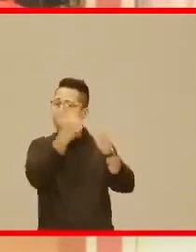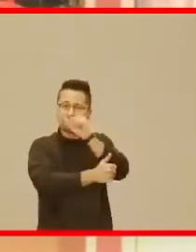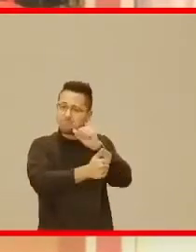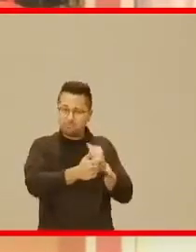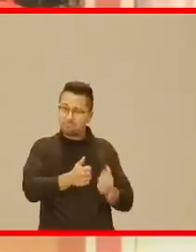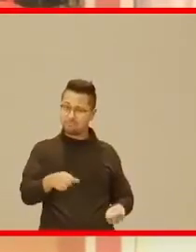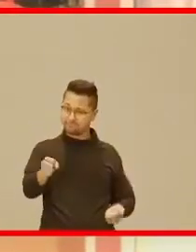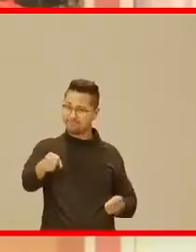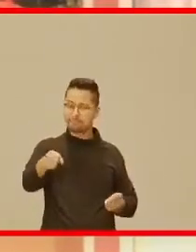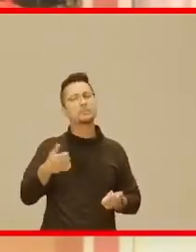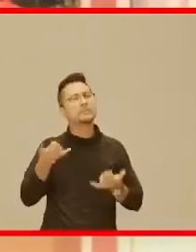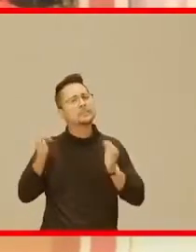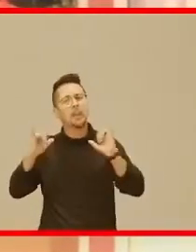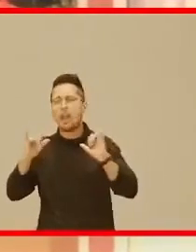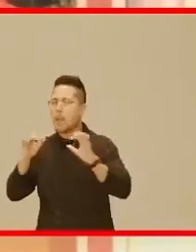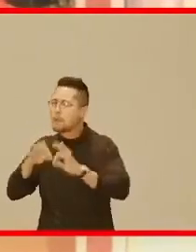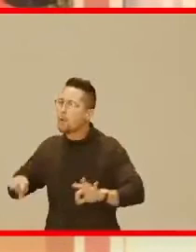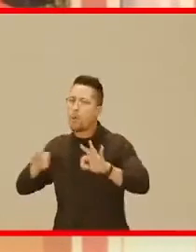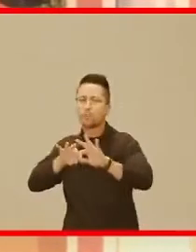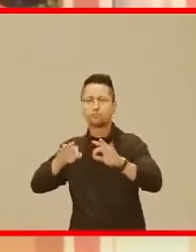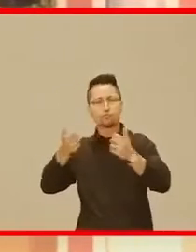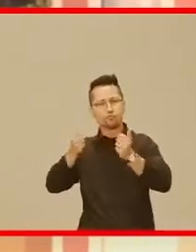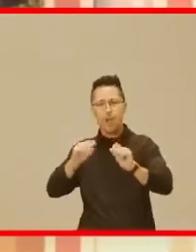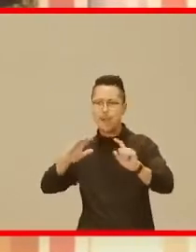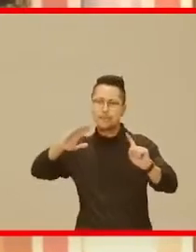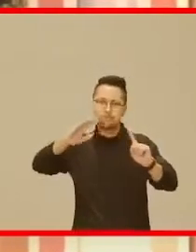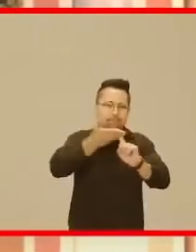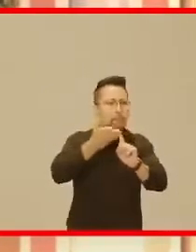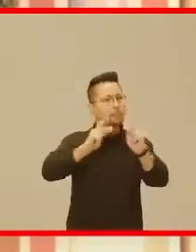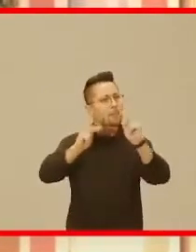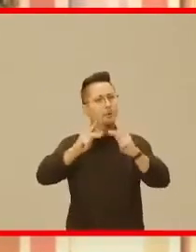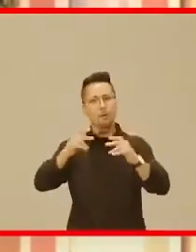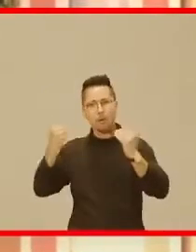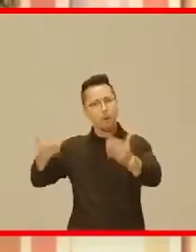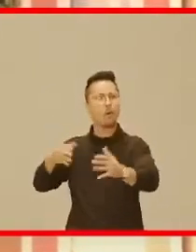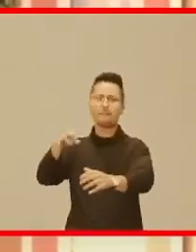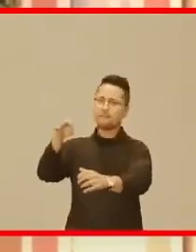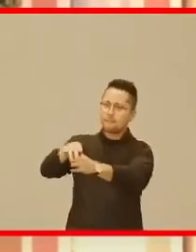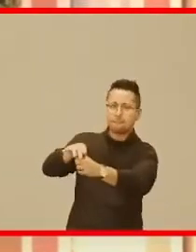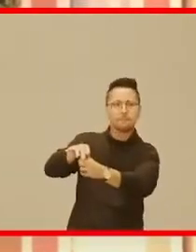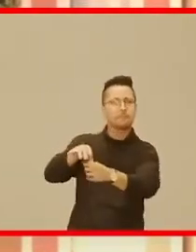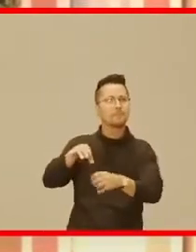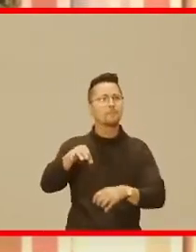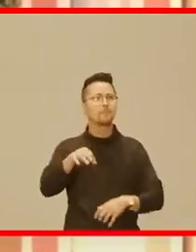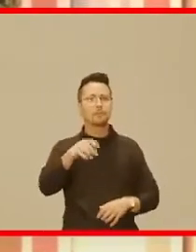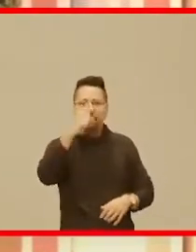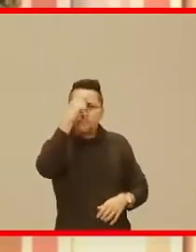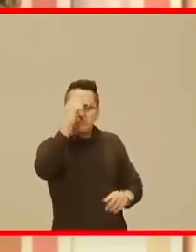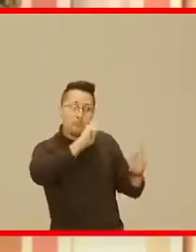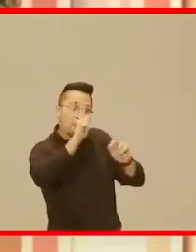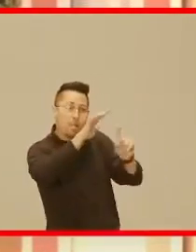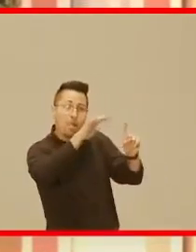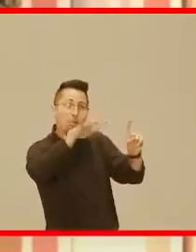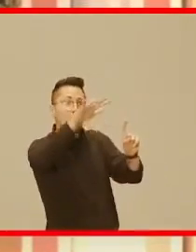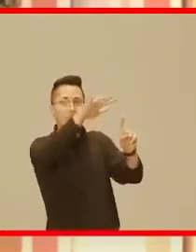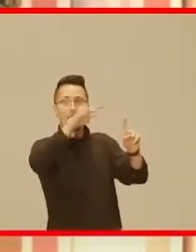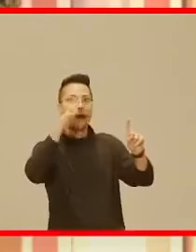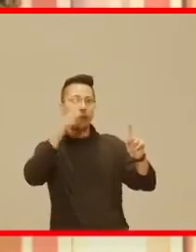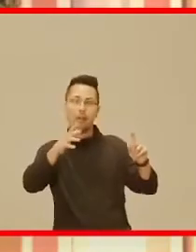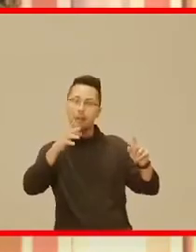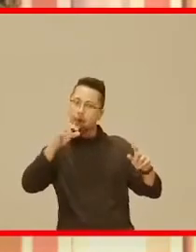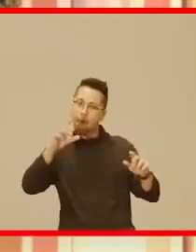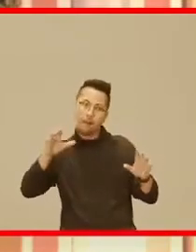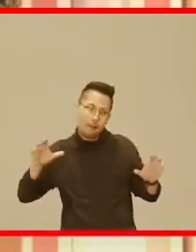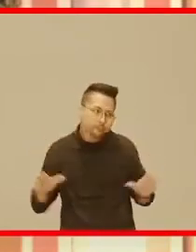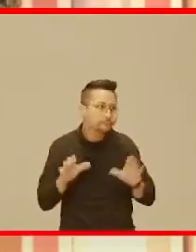It's so important to get the people in your family registered to vote and go out and vote and vote for people who are gonna, you know,